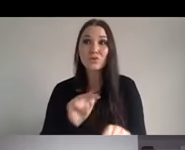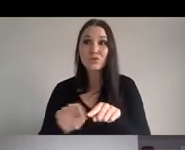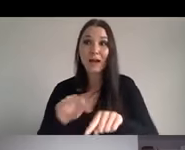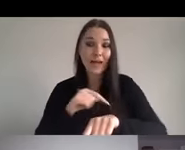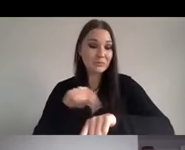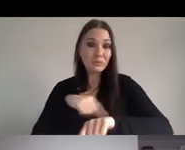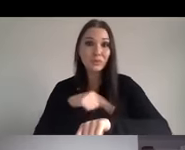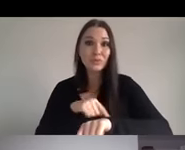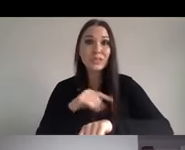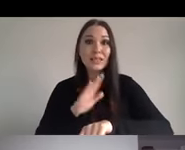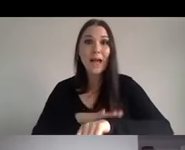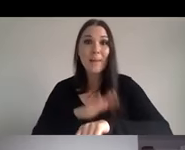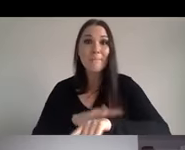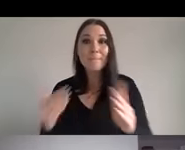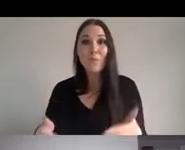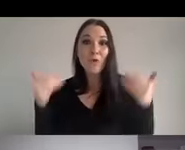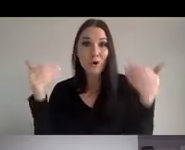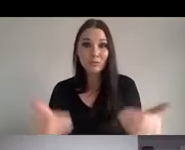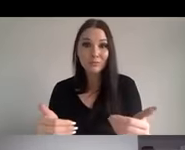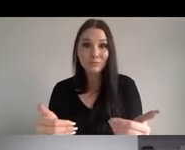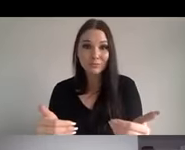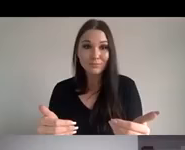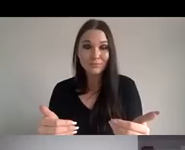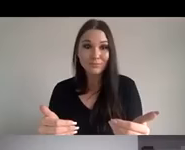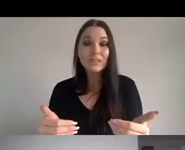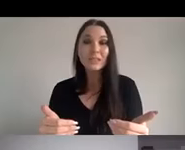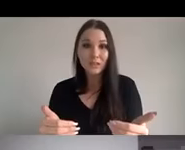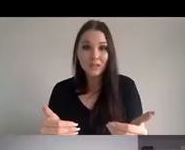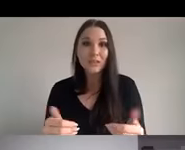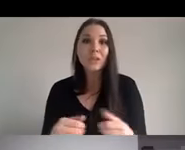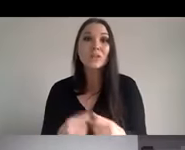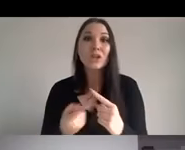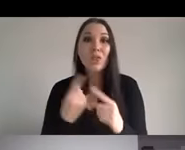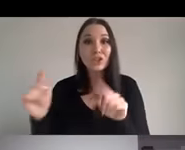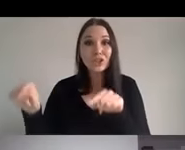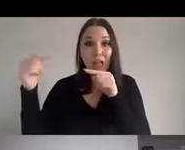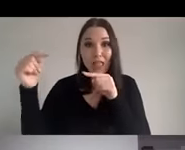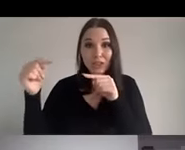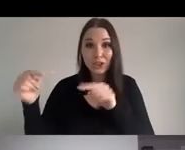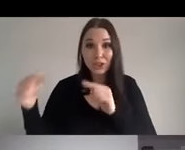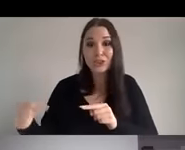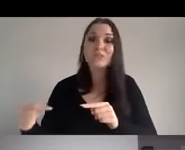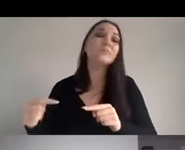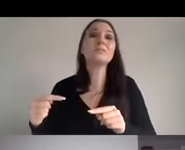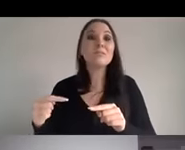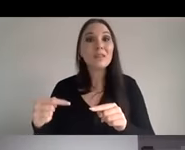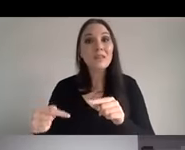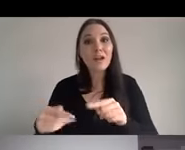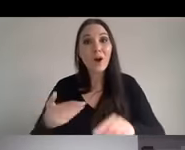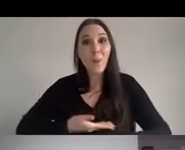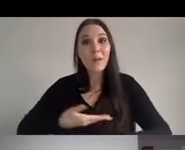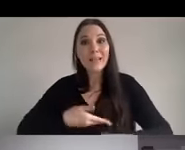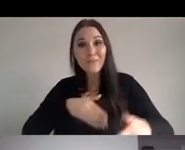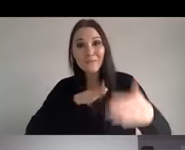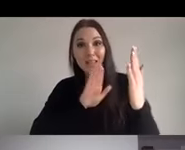I'll move on to the next one. So another challenge that a lot of startup companies can face